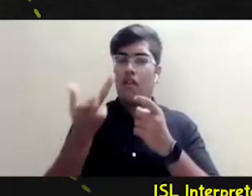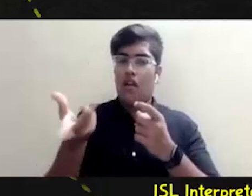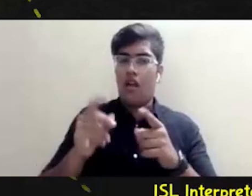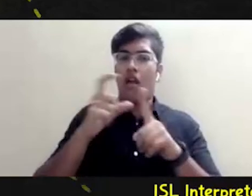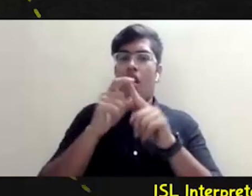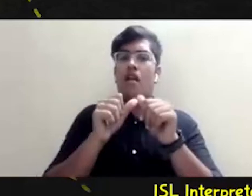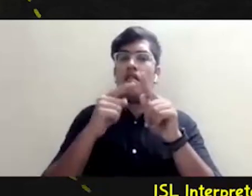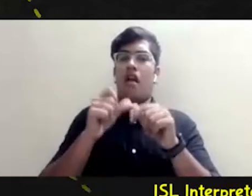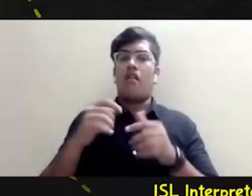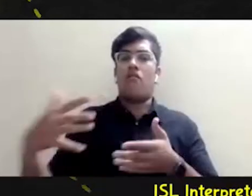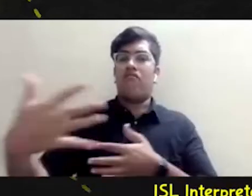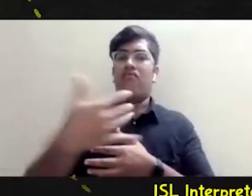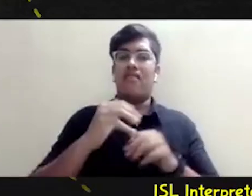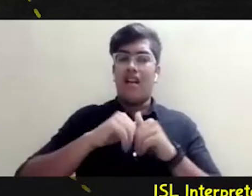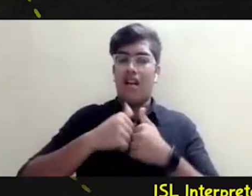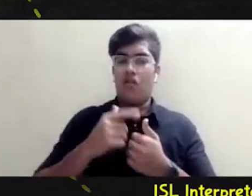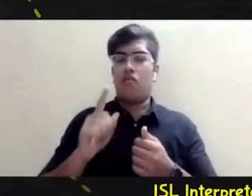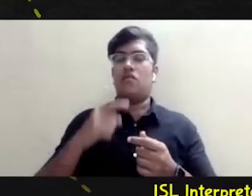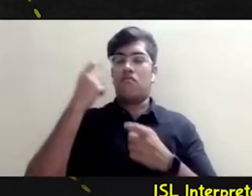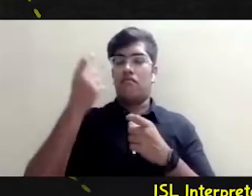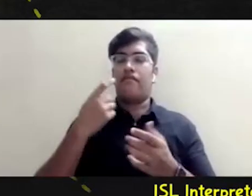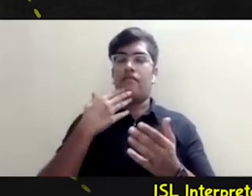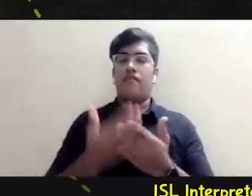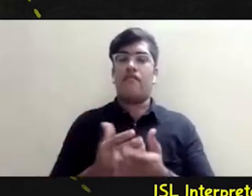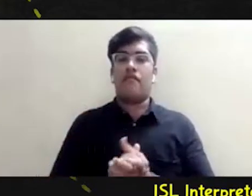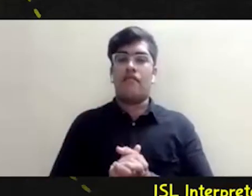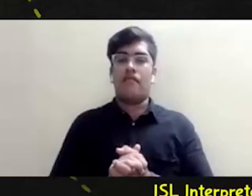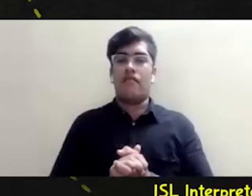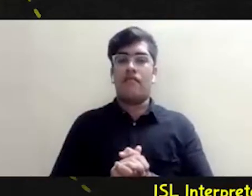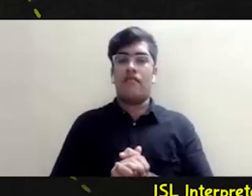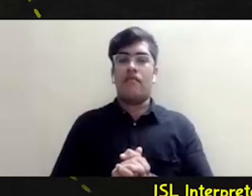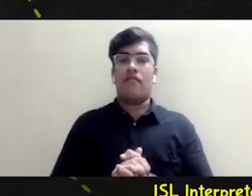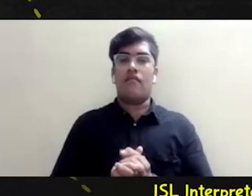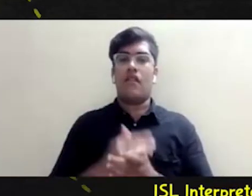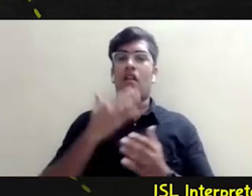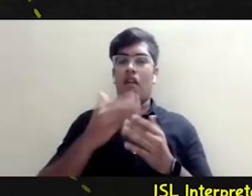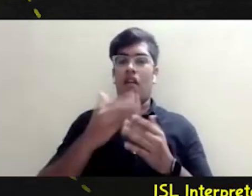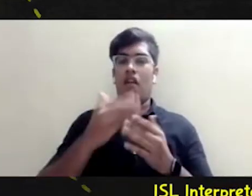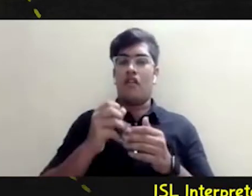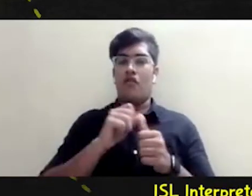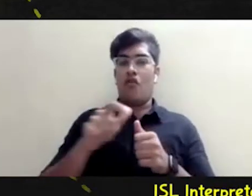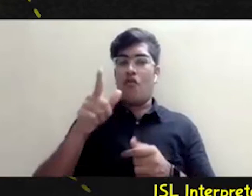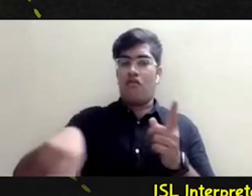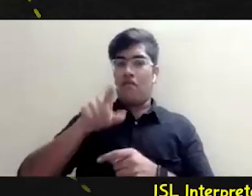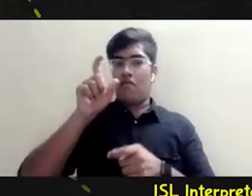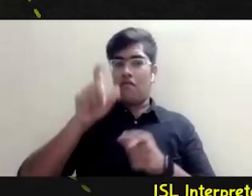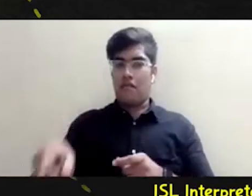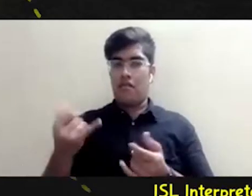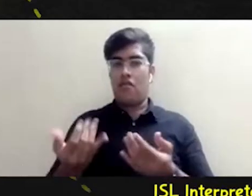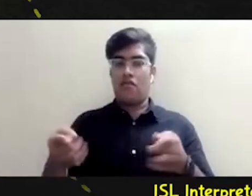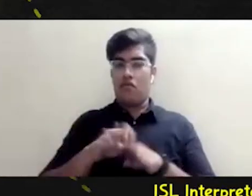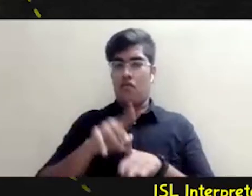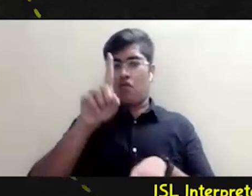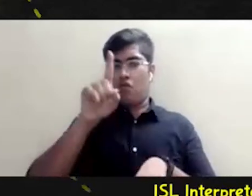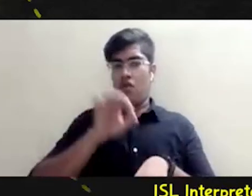itself. Thanks. Great. Thank you to all of you. We'll conclude in another 1